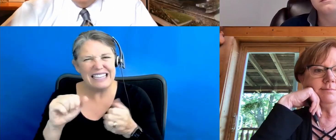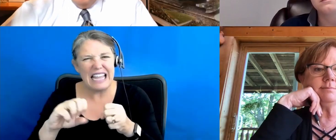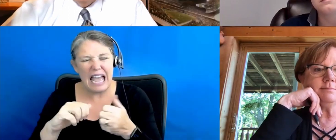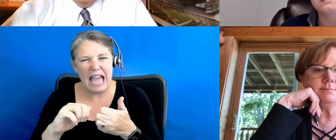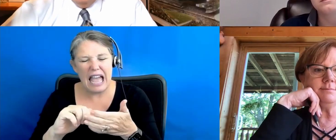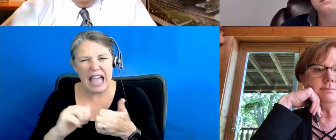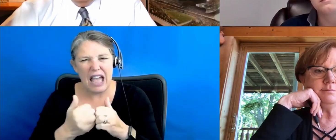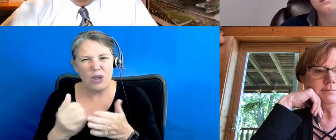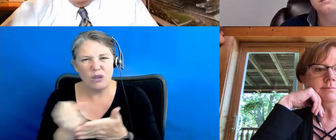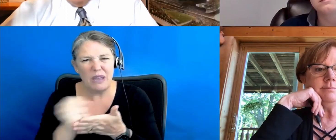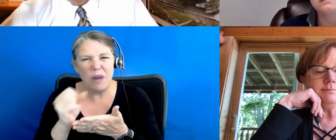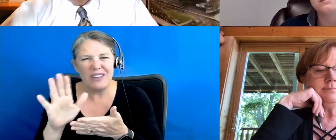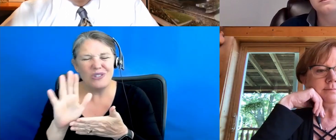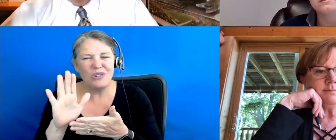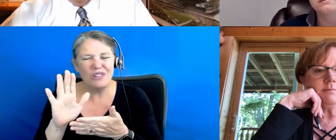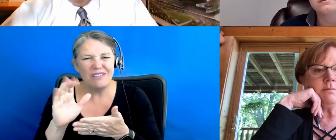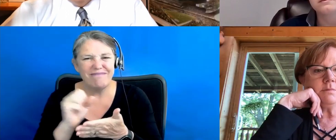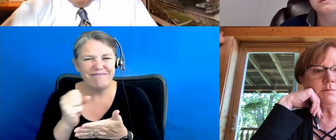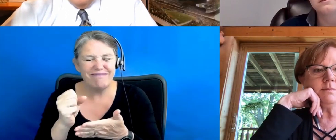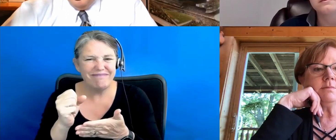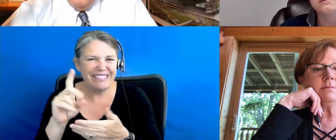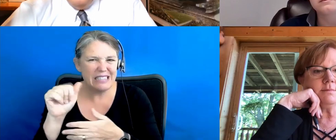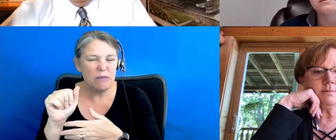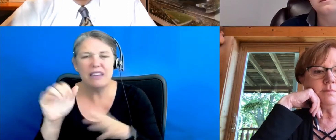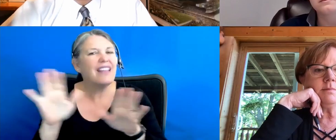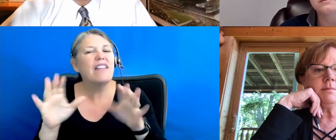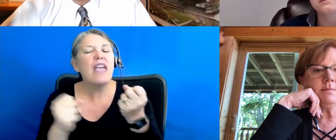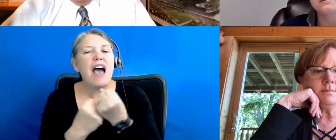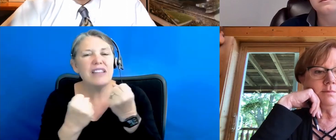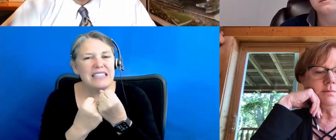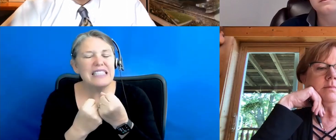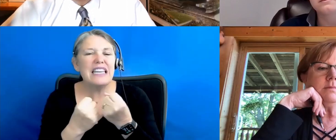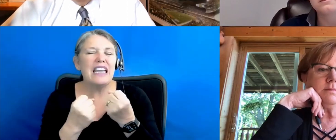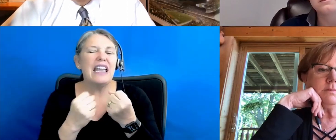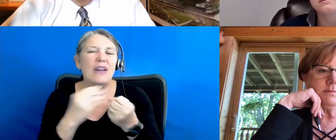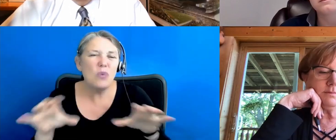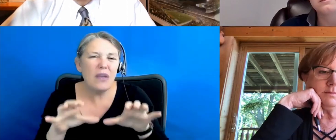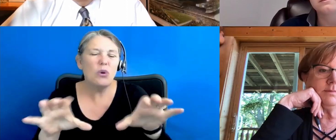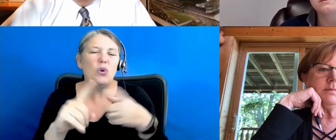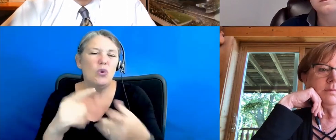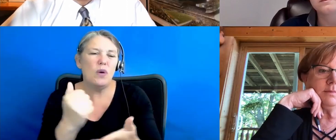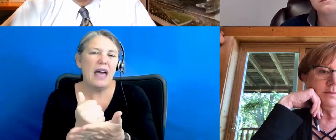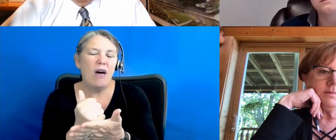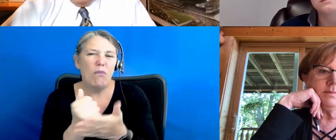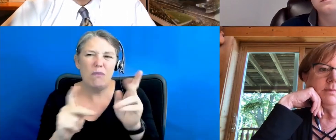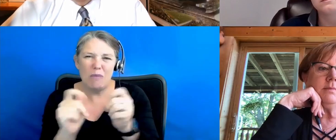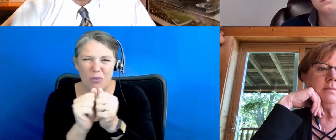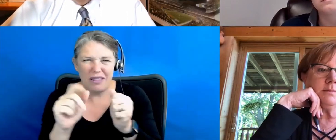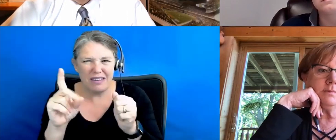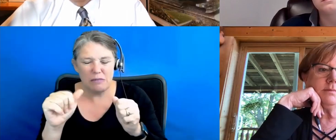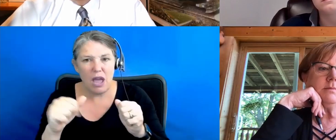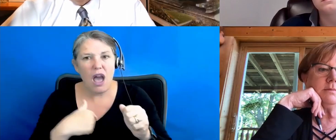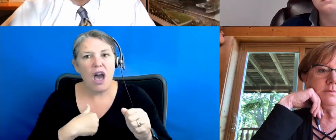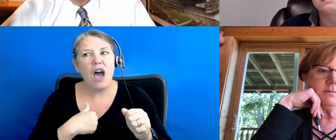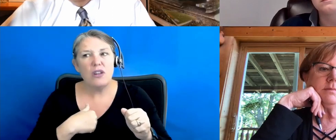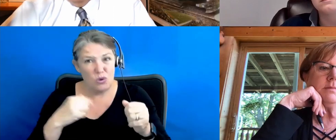they were involved with and the advocacy that they were undertaking to help improve the lives of disabilities really allowed me to embrace